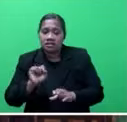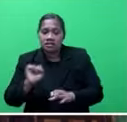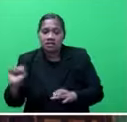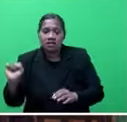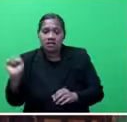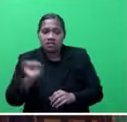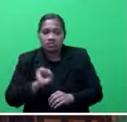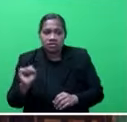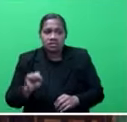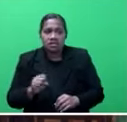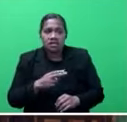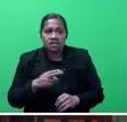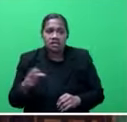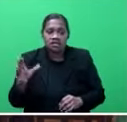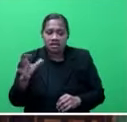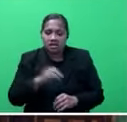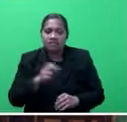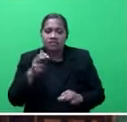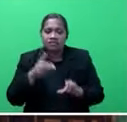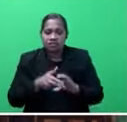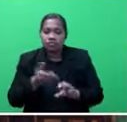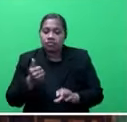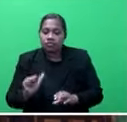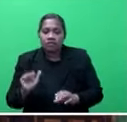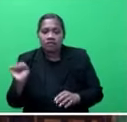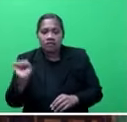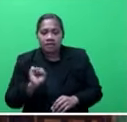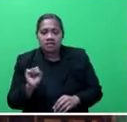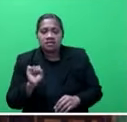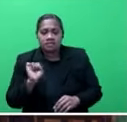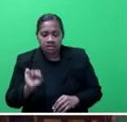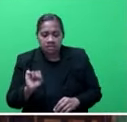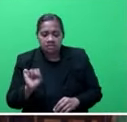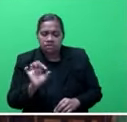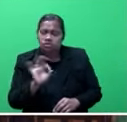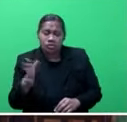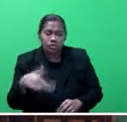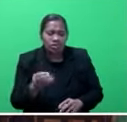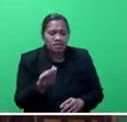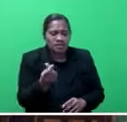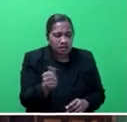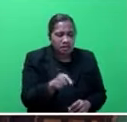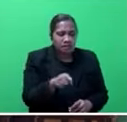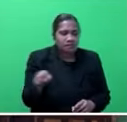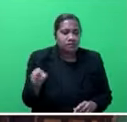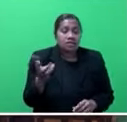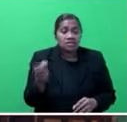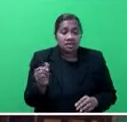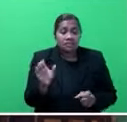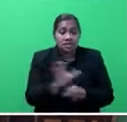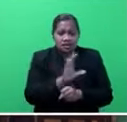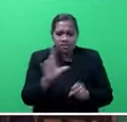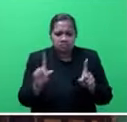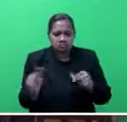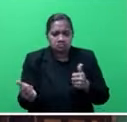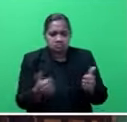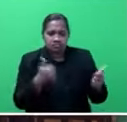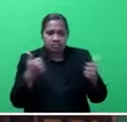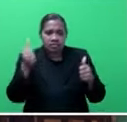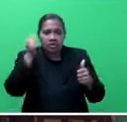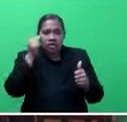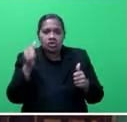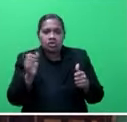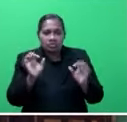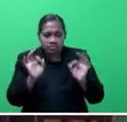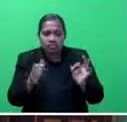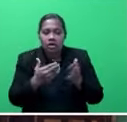fuel and then claim it as fuel being used for buses. Not all of them, some of them. Some of the companies are doing well. You know exactly how much fuel they